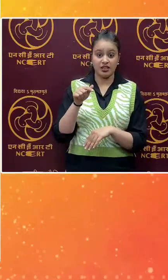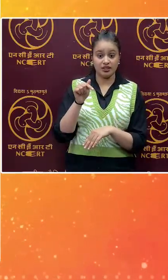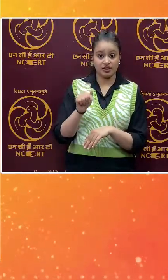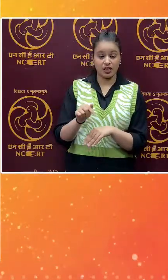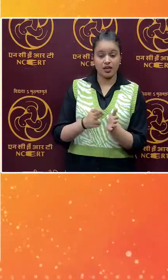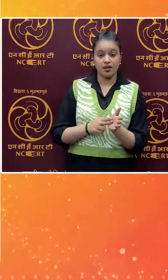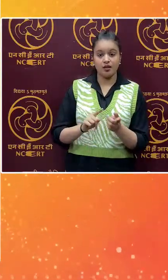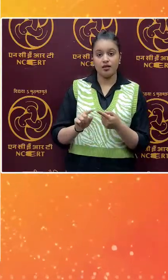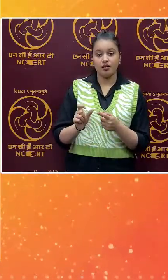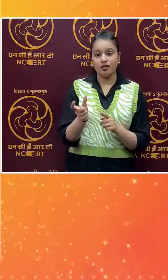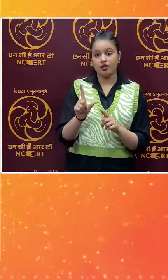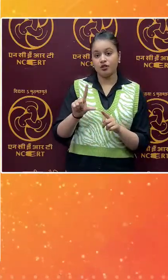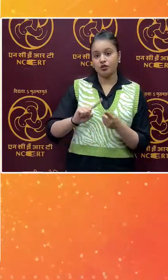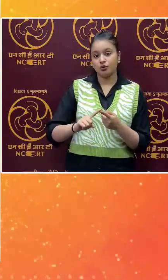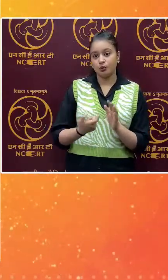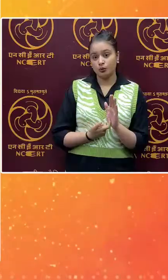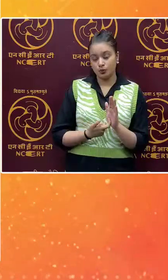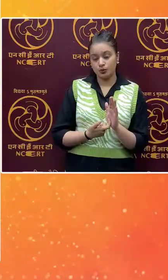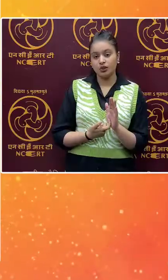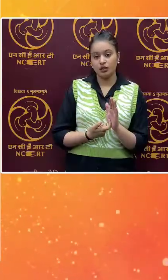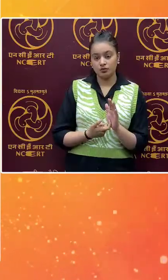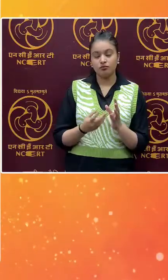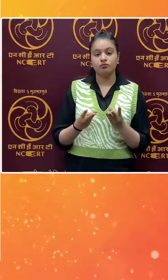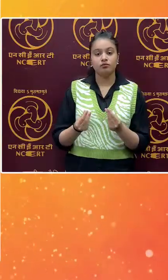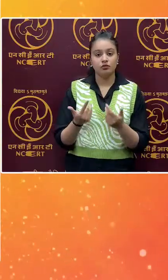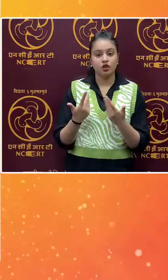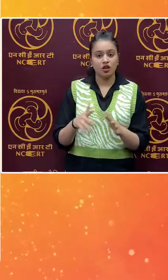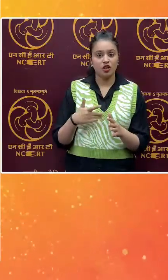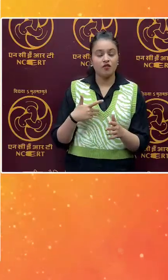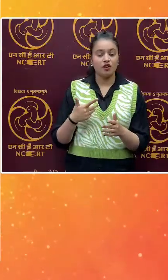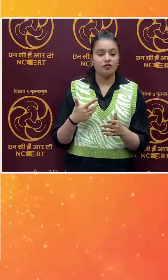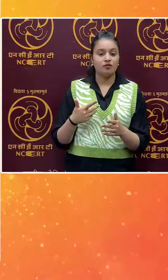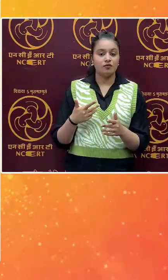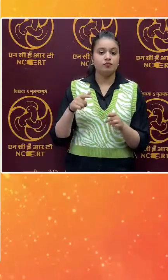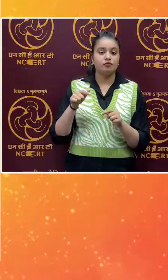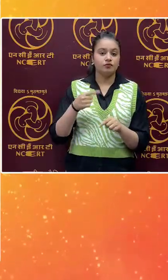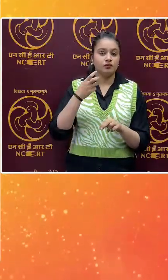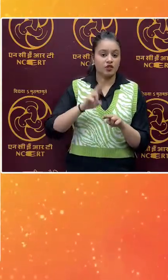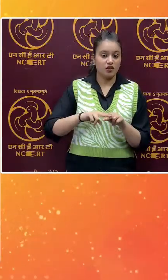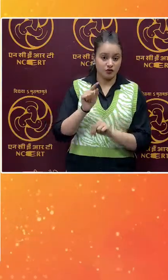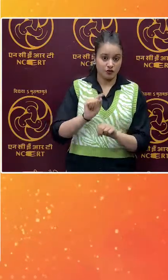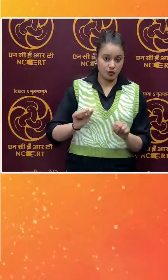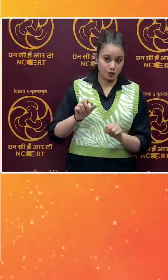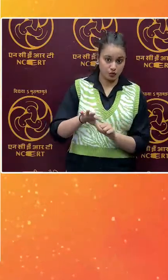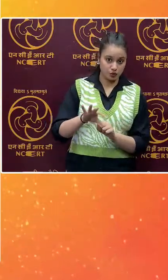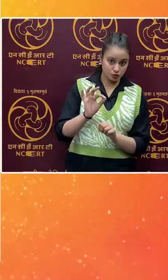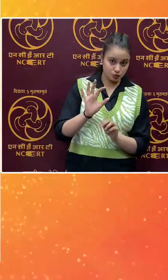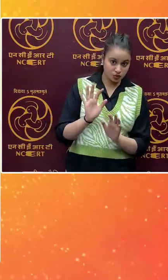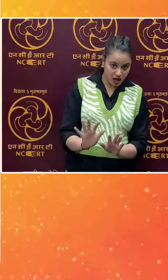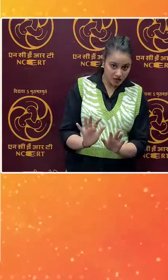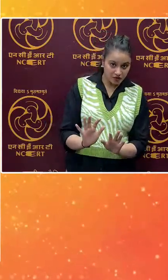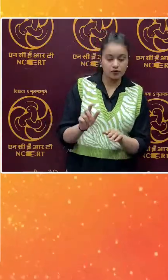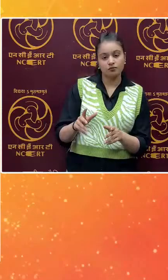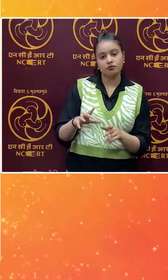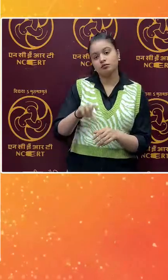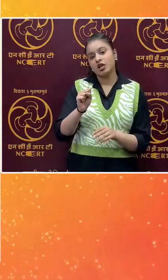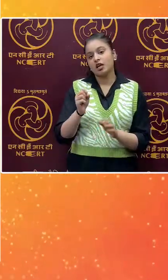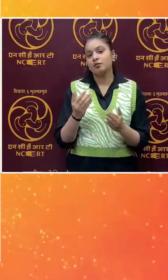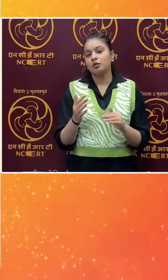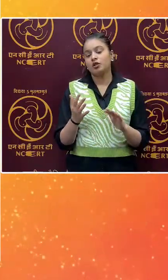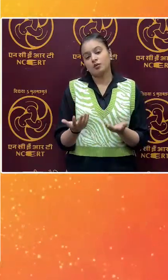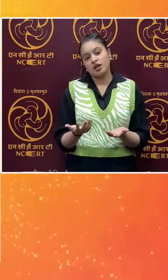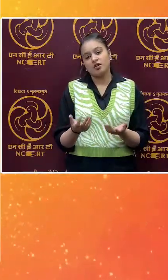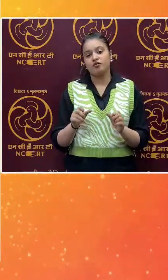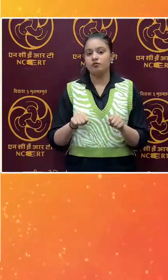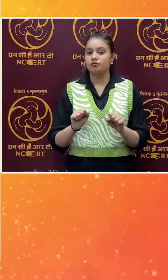fission happens, they know that there is a release of nuclear energy. If you can tame this nuclear energy, You can get then you have can peaceful get uses